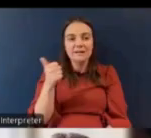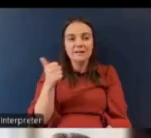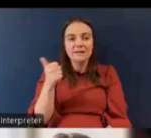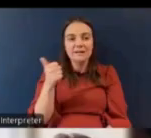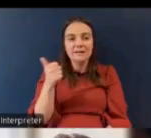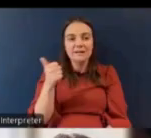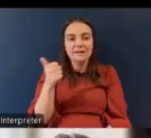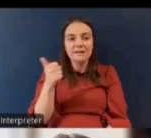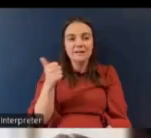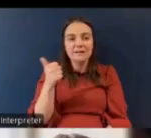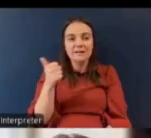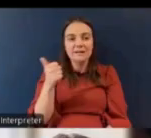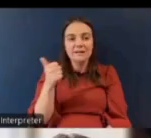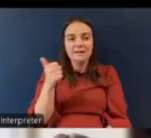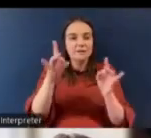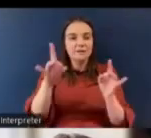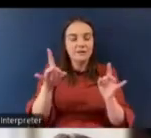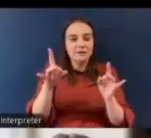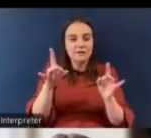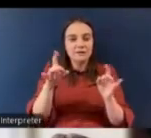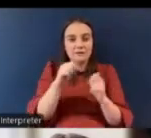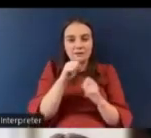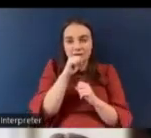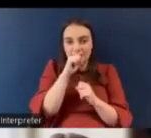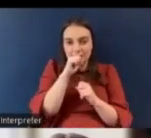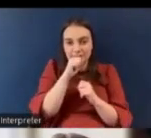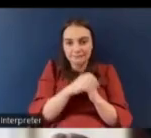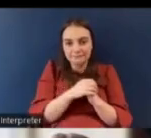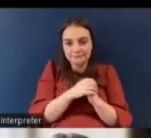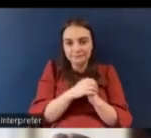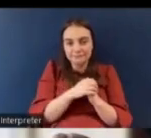to me, you.